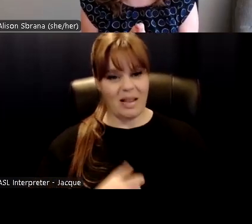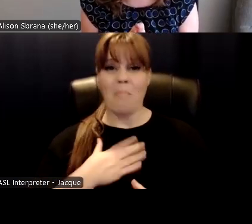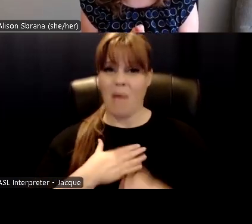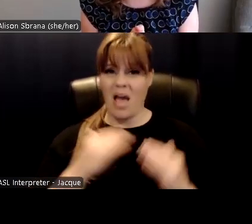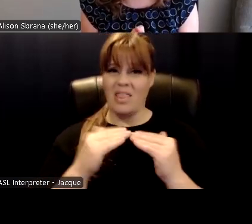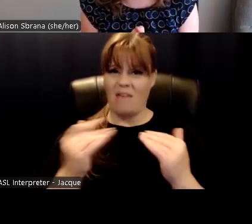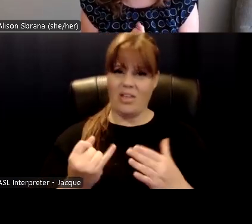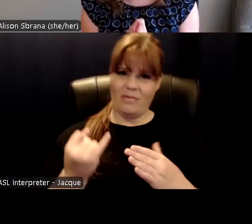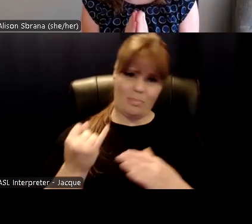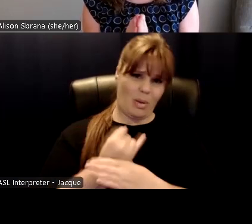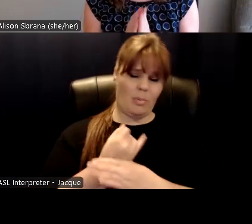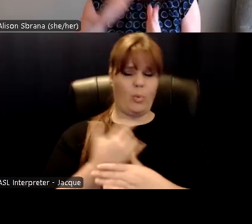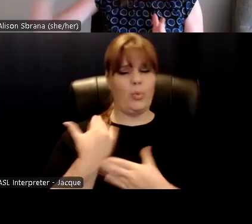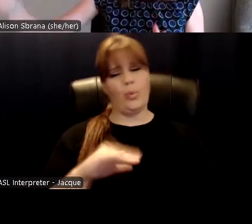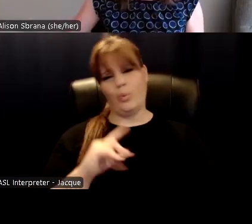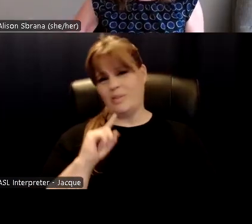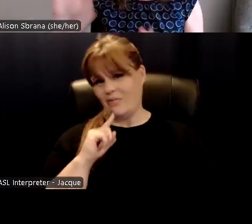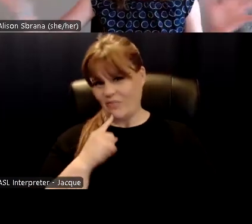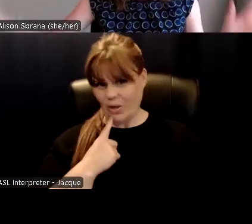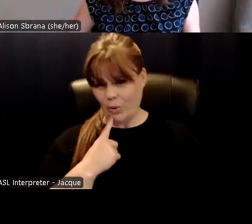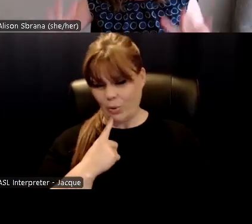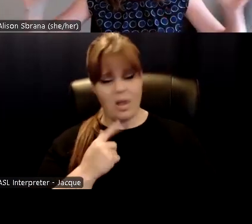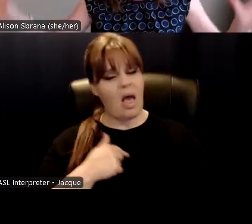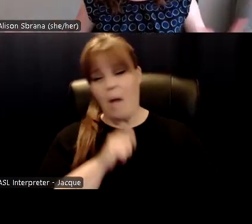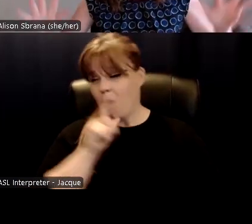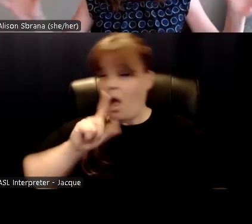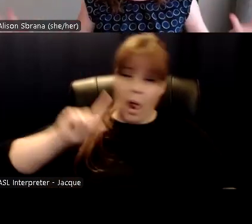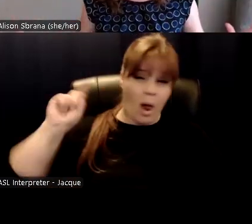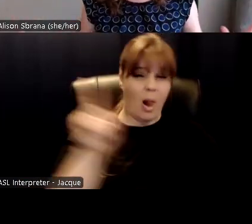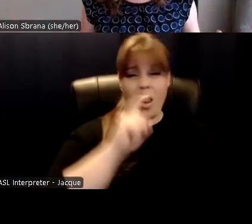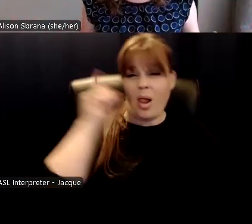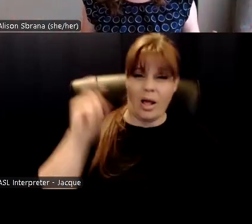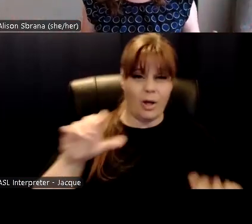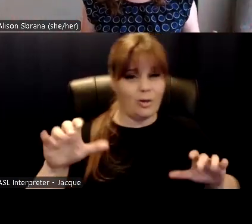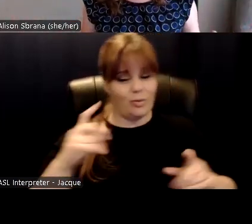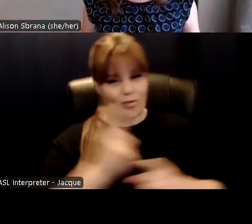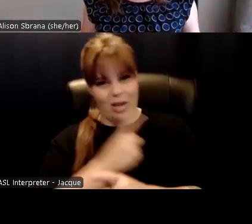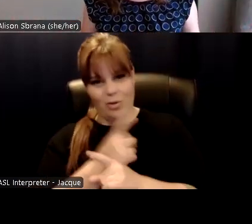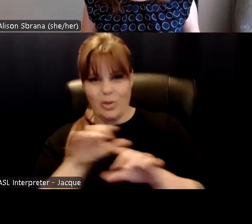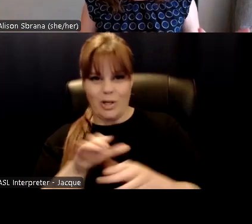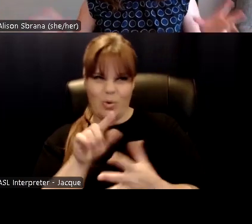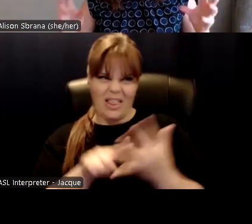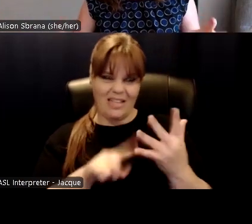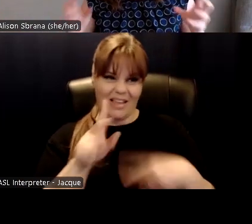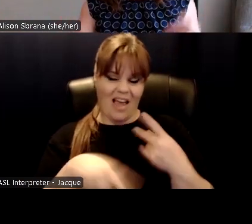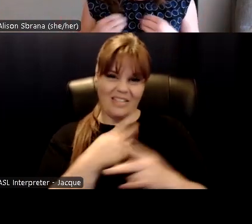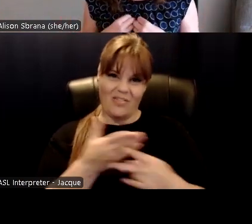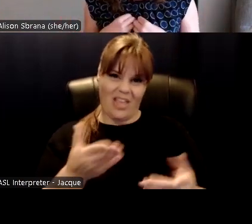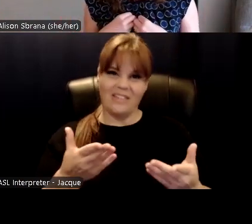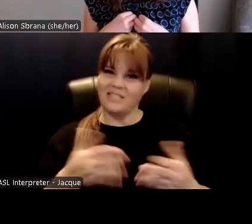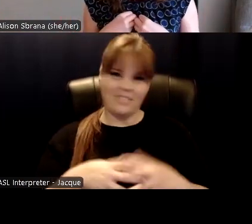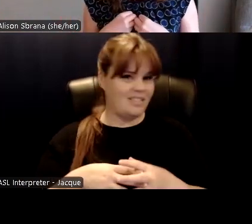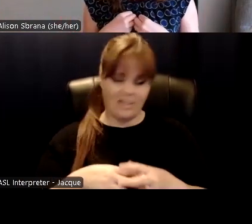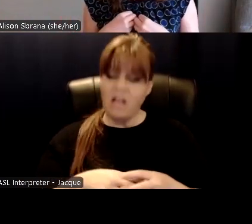pretty significant. I'm not running around and regularly doing these kinds of activities otherwise. They really can